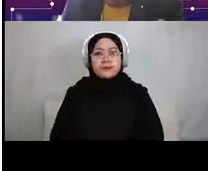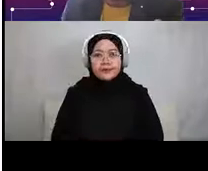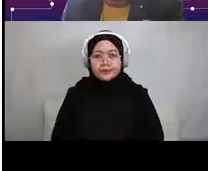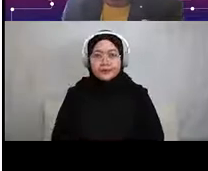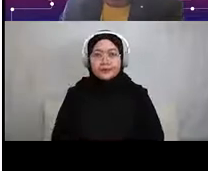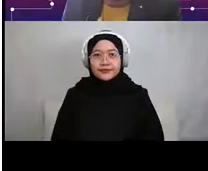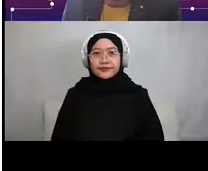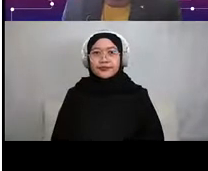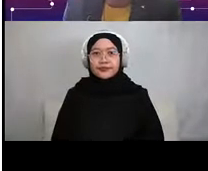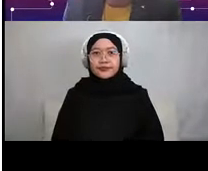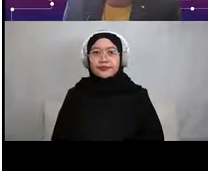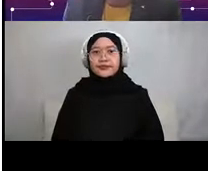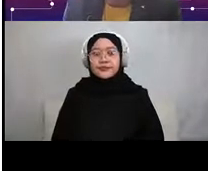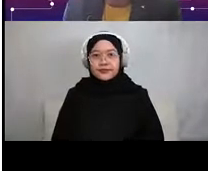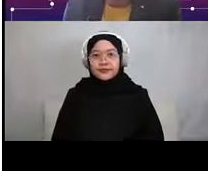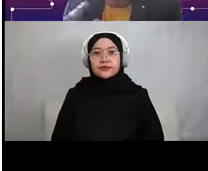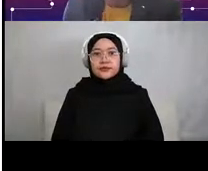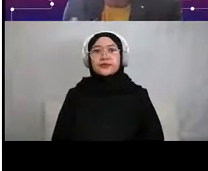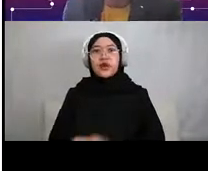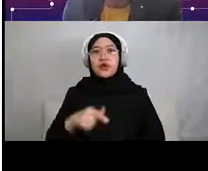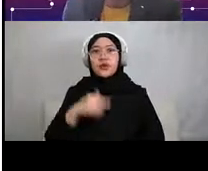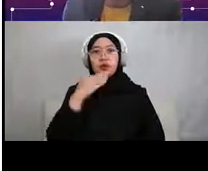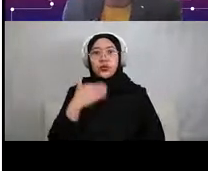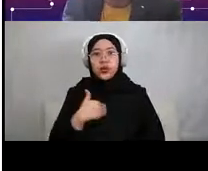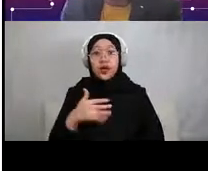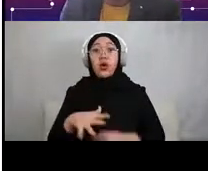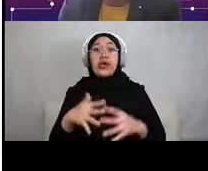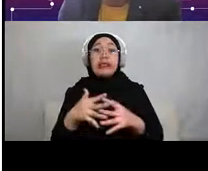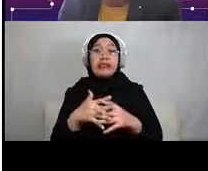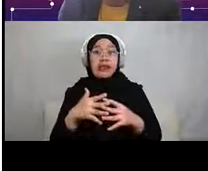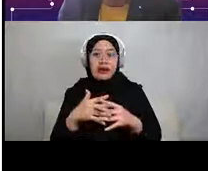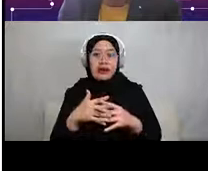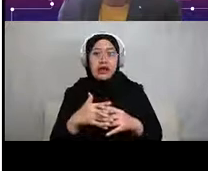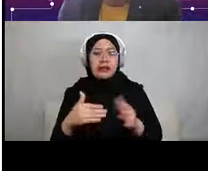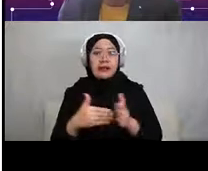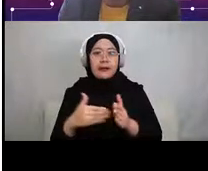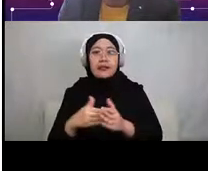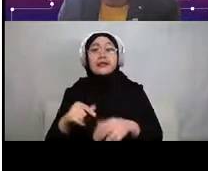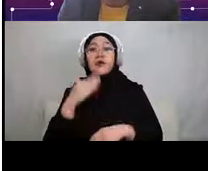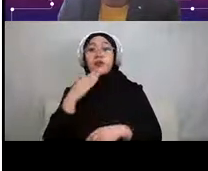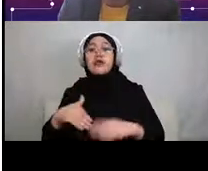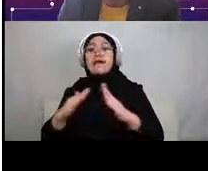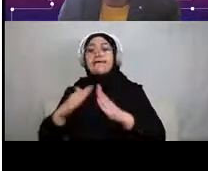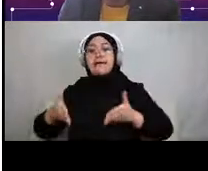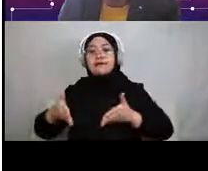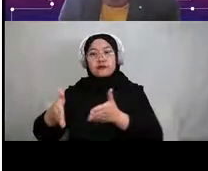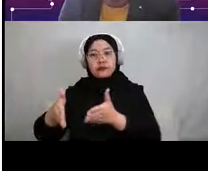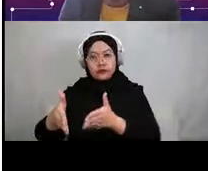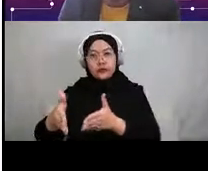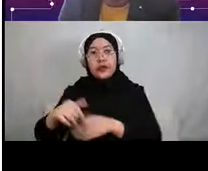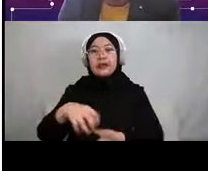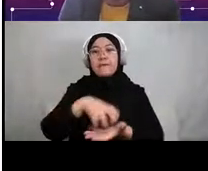land without having any infrastructure, which we developed to this extent to create a better impression to